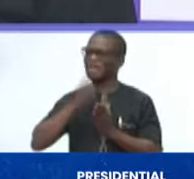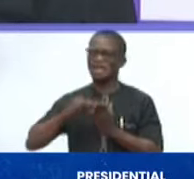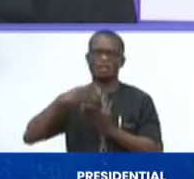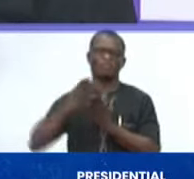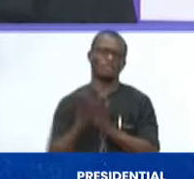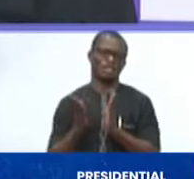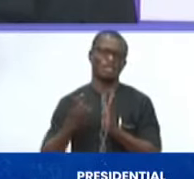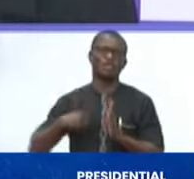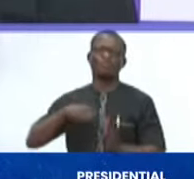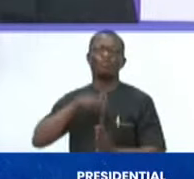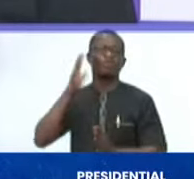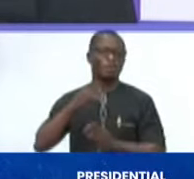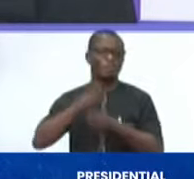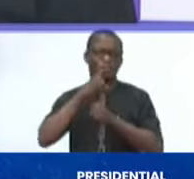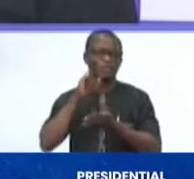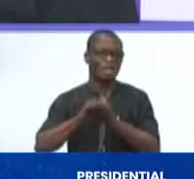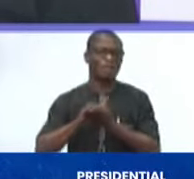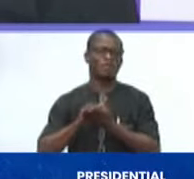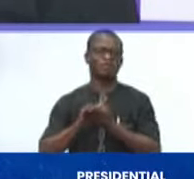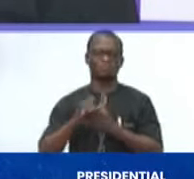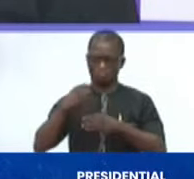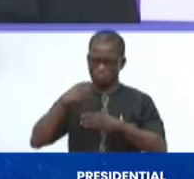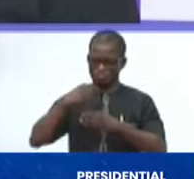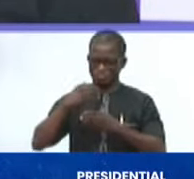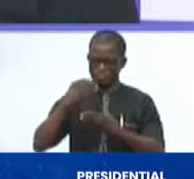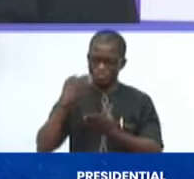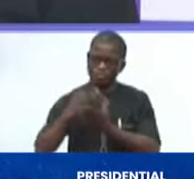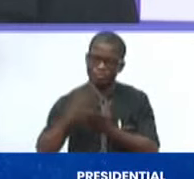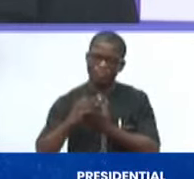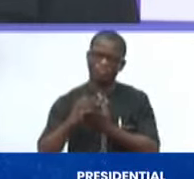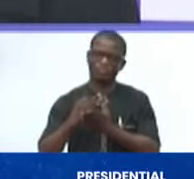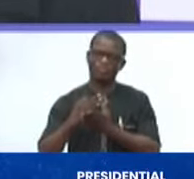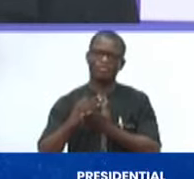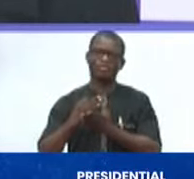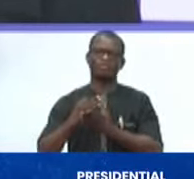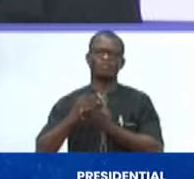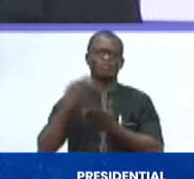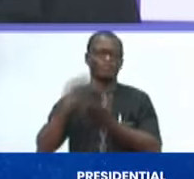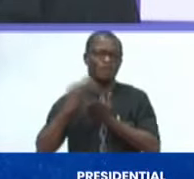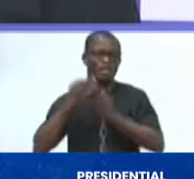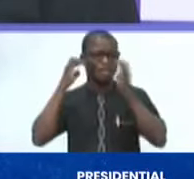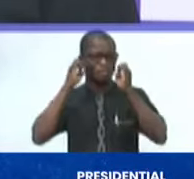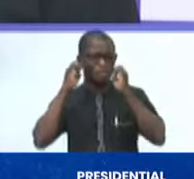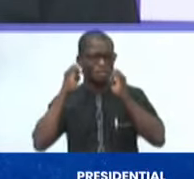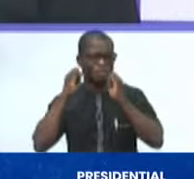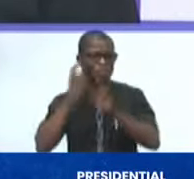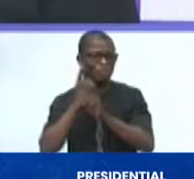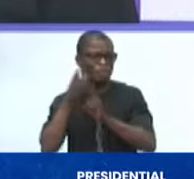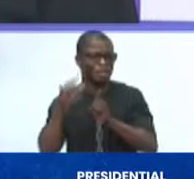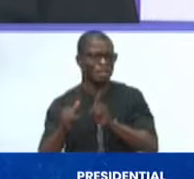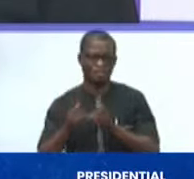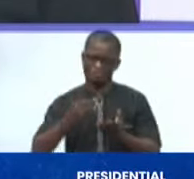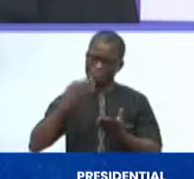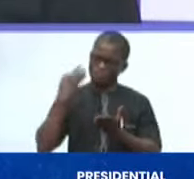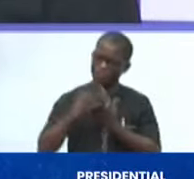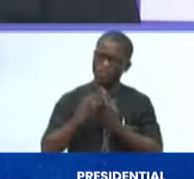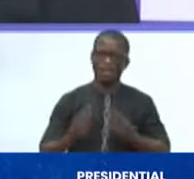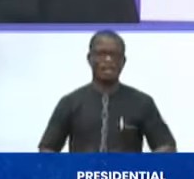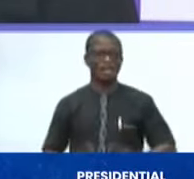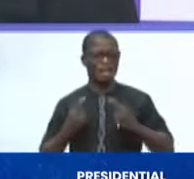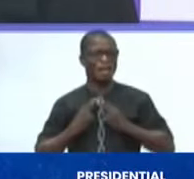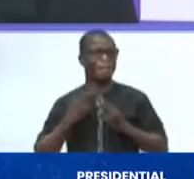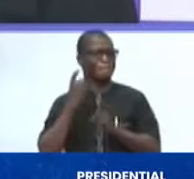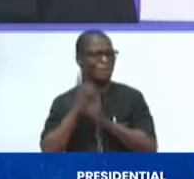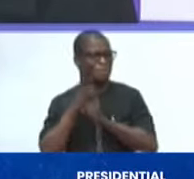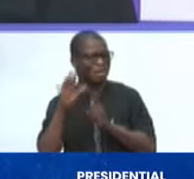We'll make sure that we increase the budget, fund education properly, fund health properly, fund pulling people out